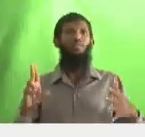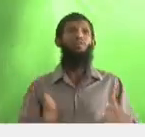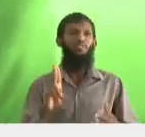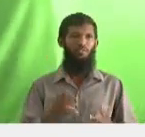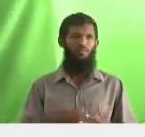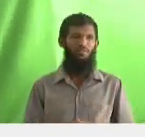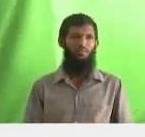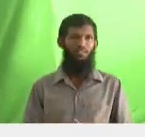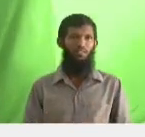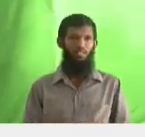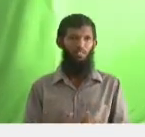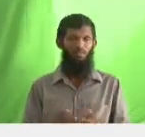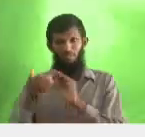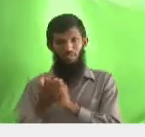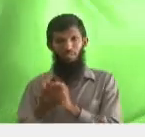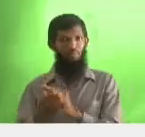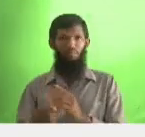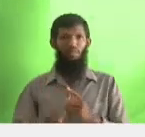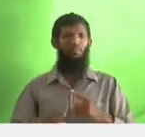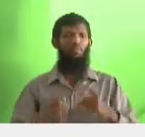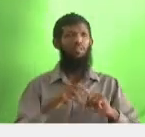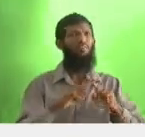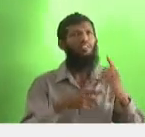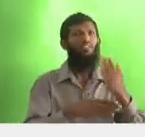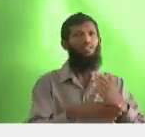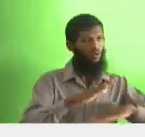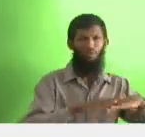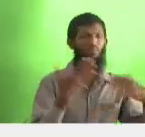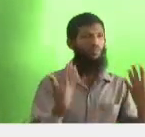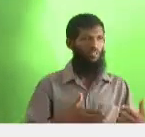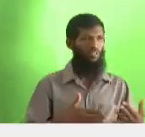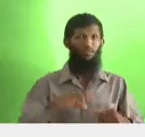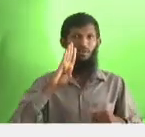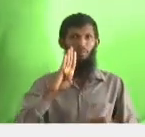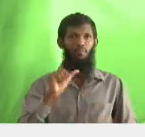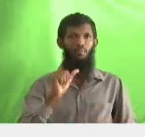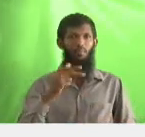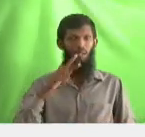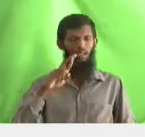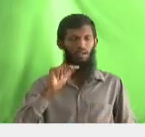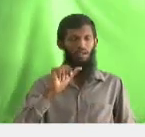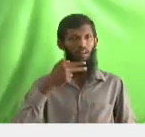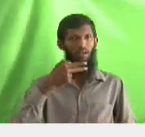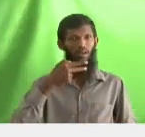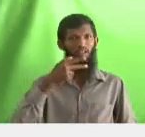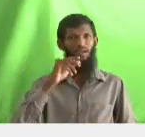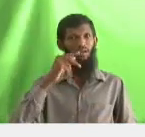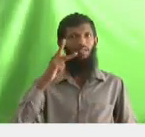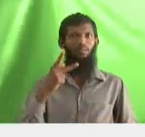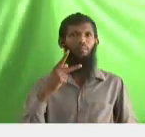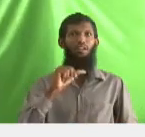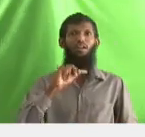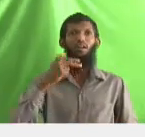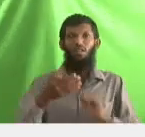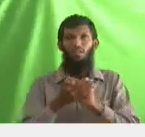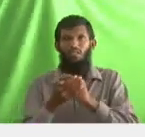lot if they were not blessed. May the Almighty bless every one of us. My brothers and sisters, it is important for us to keep reminding